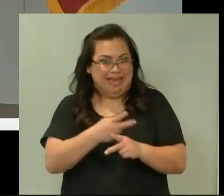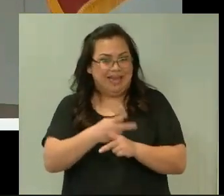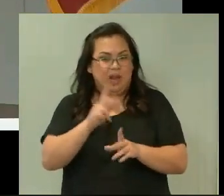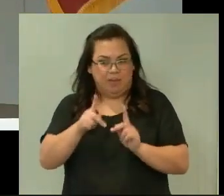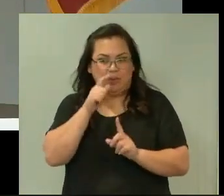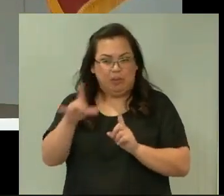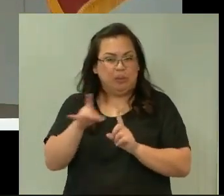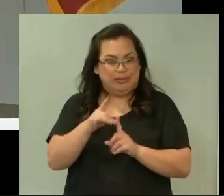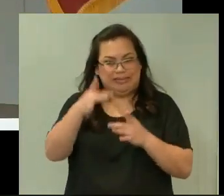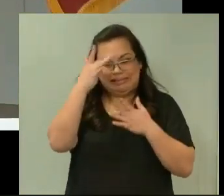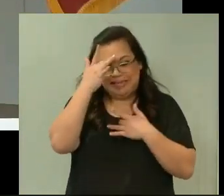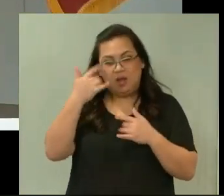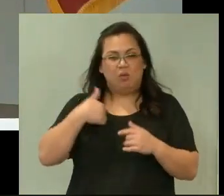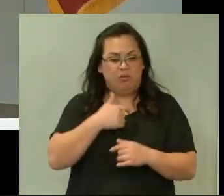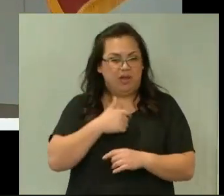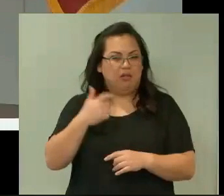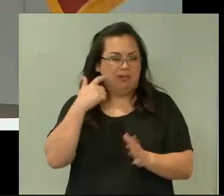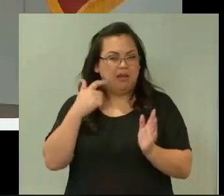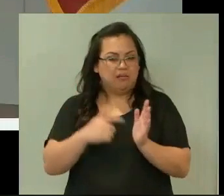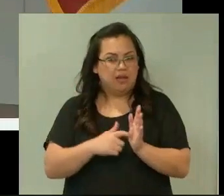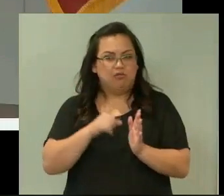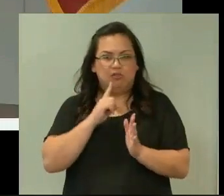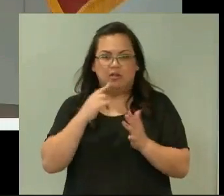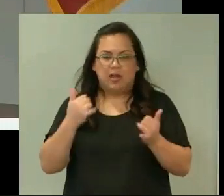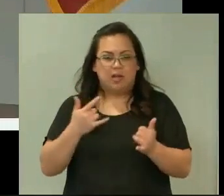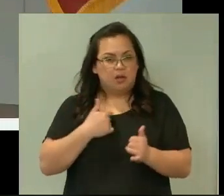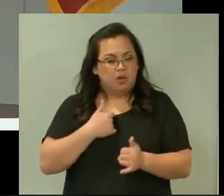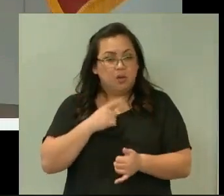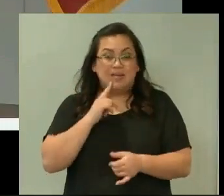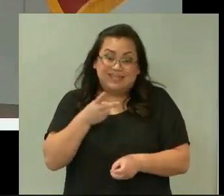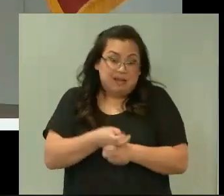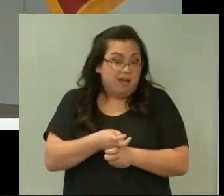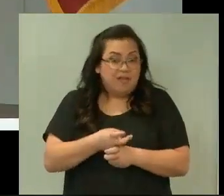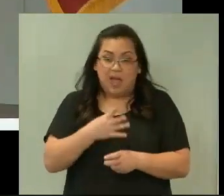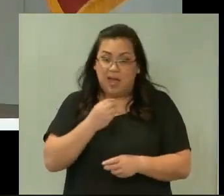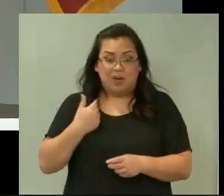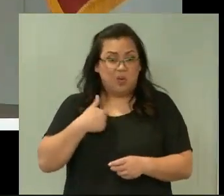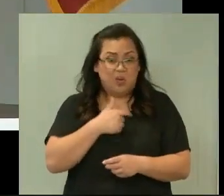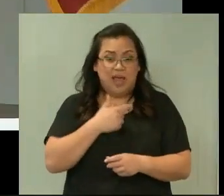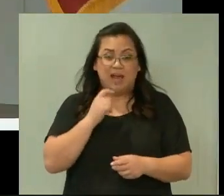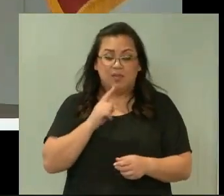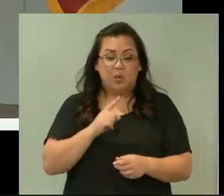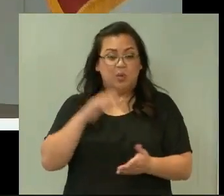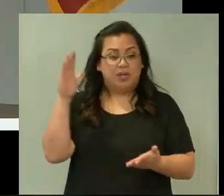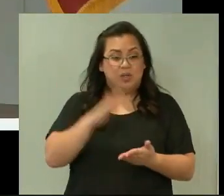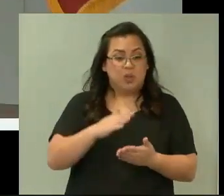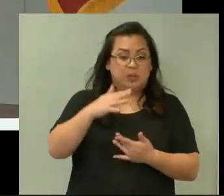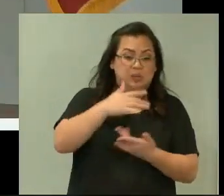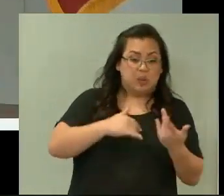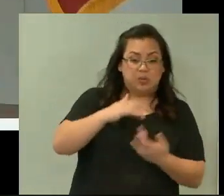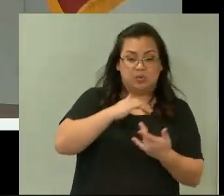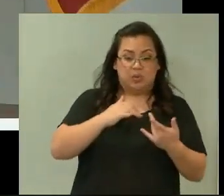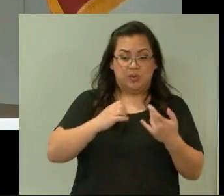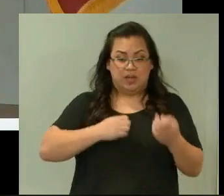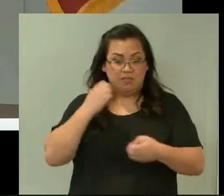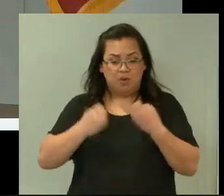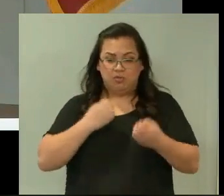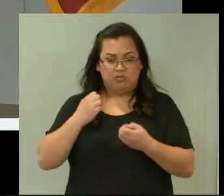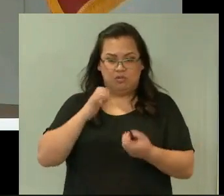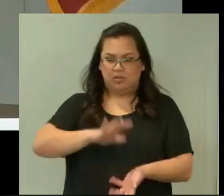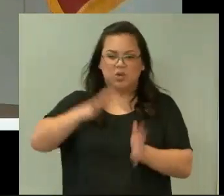that we recognize that these are very trying times and we need to reduce social, emotional, and economic